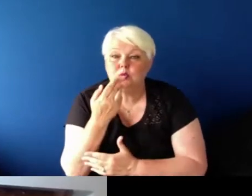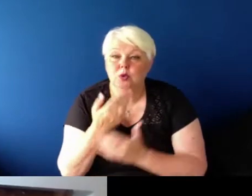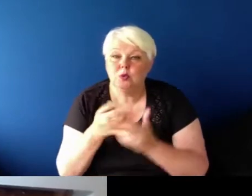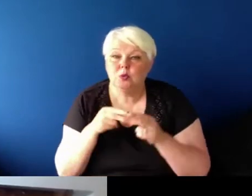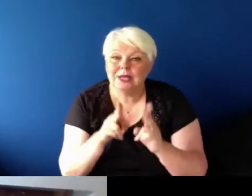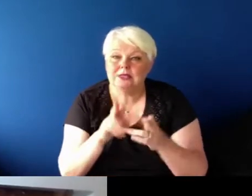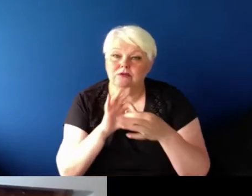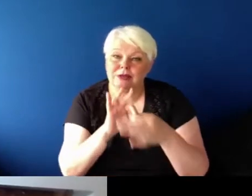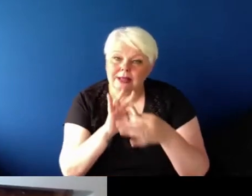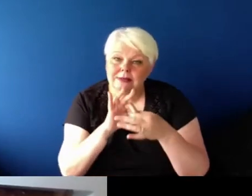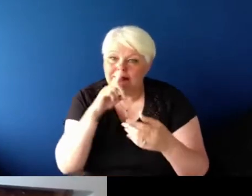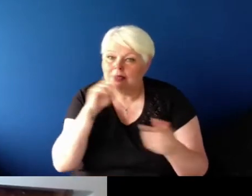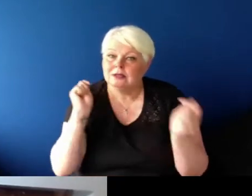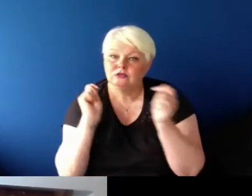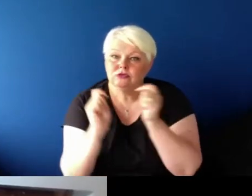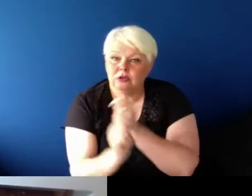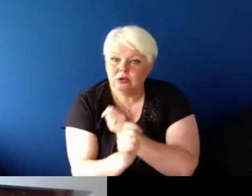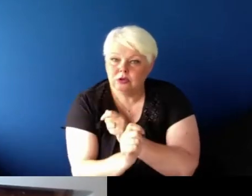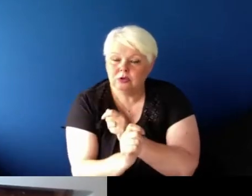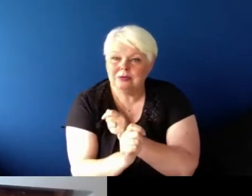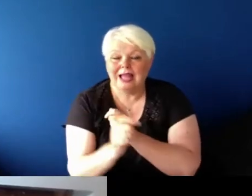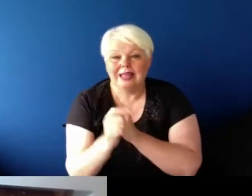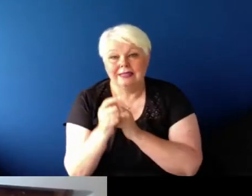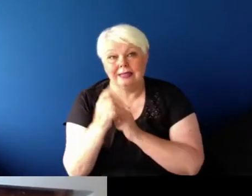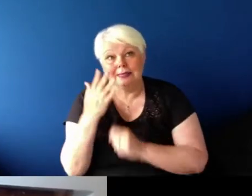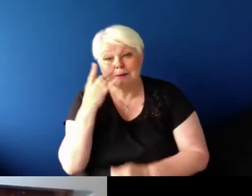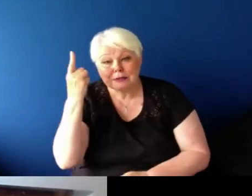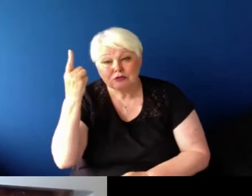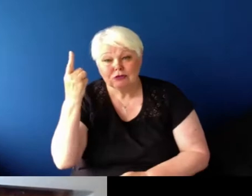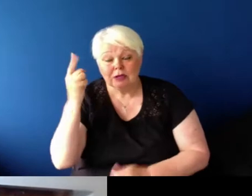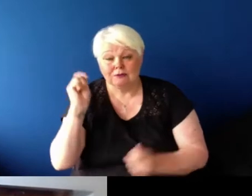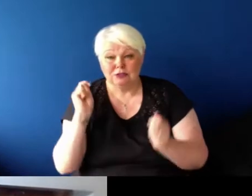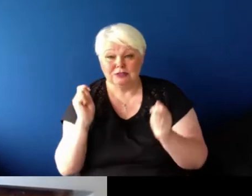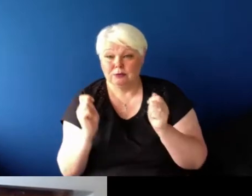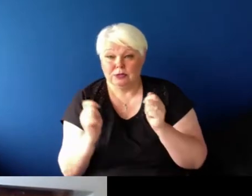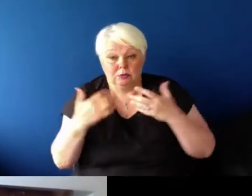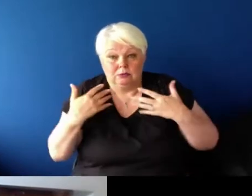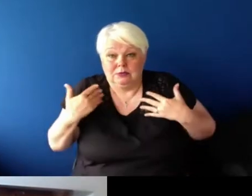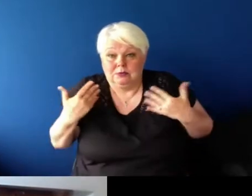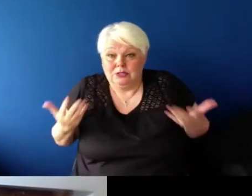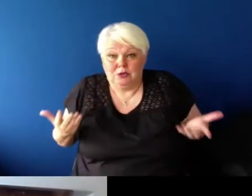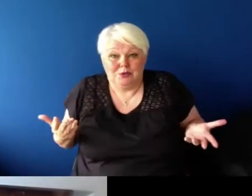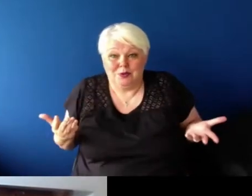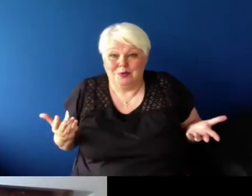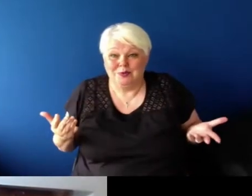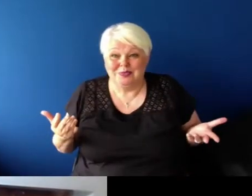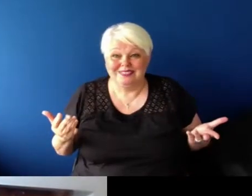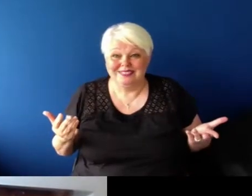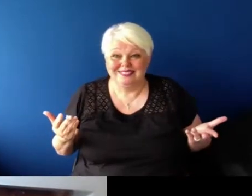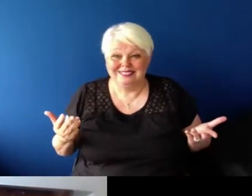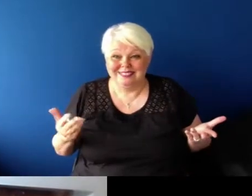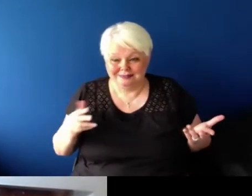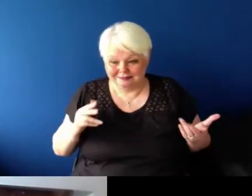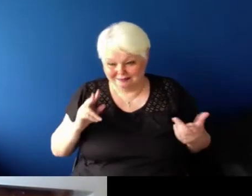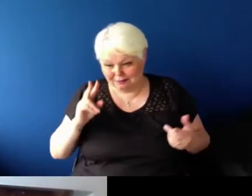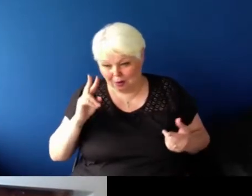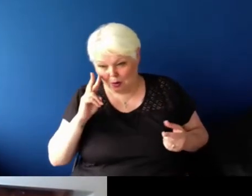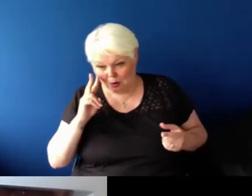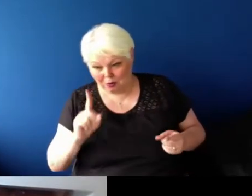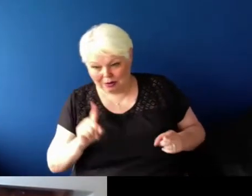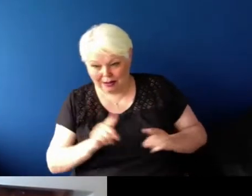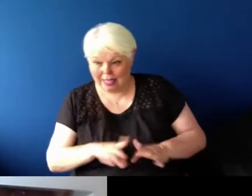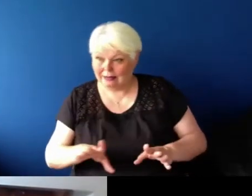that can transform us. And I think the mystery of transformation is we don't know what we're going to look like, and we need to trust